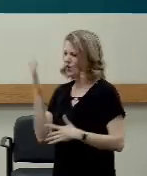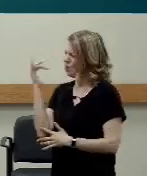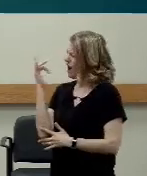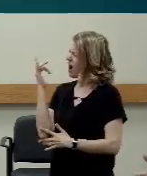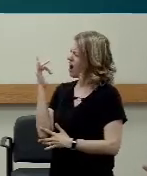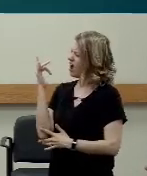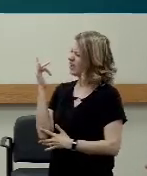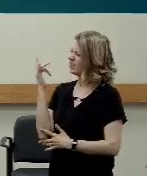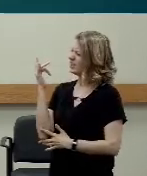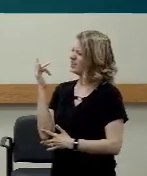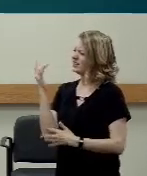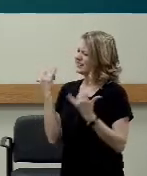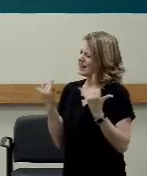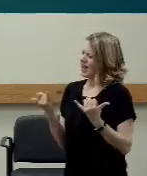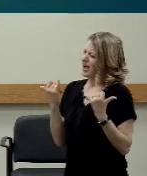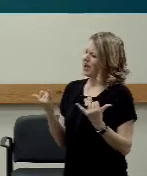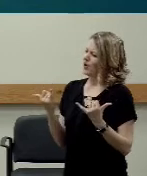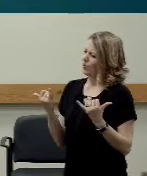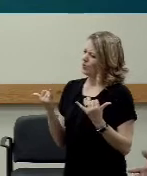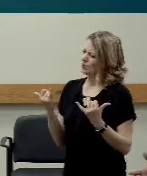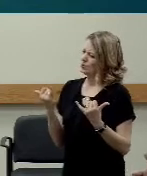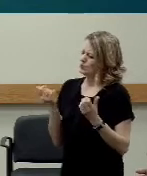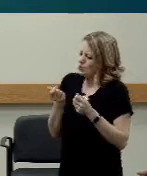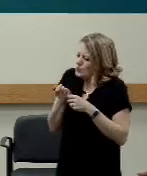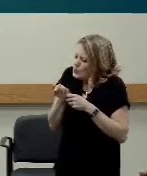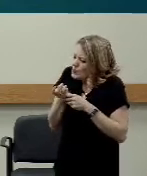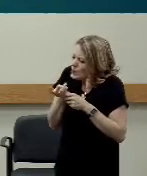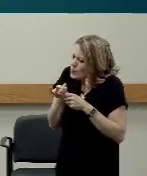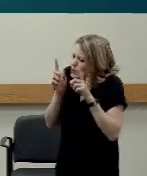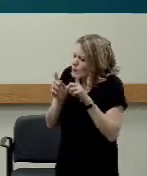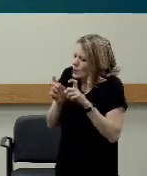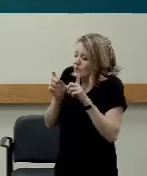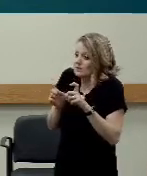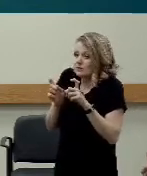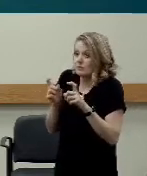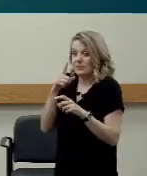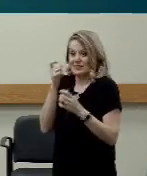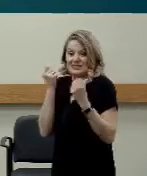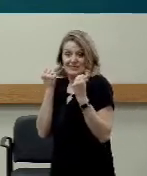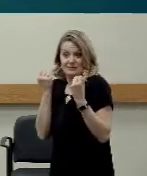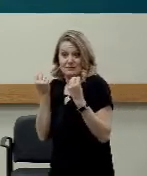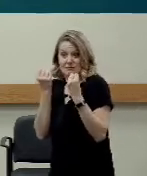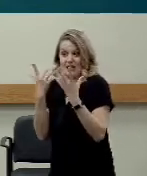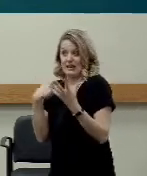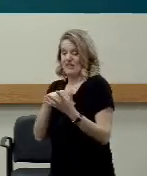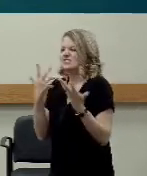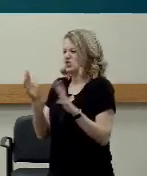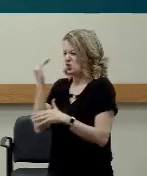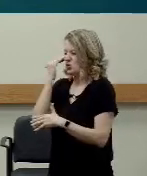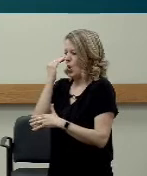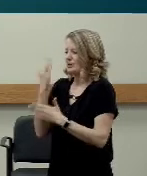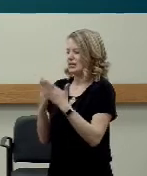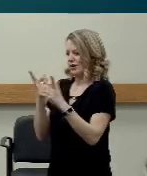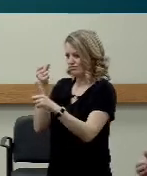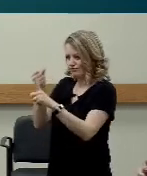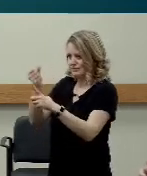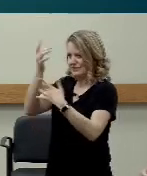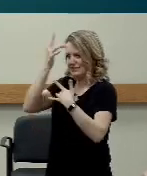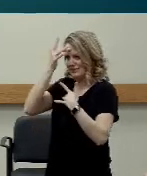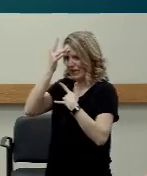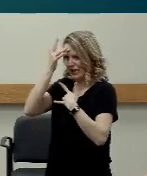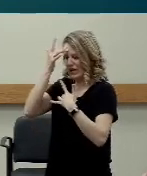because by this time, many of us in the community know someone who became ill, went through the